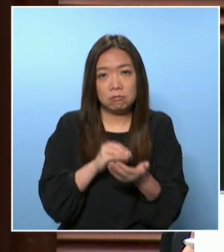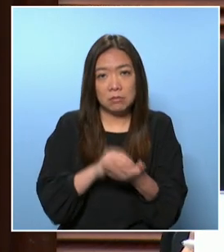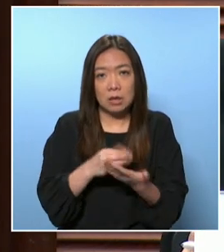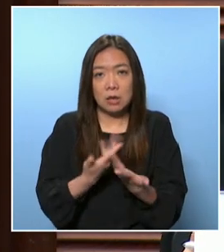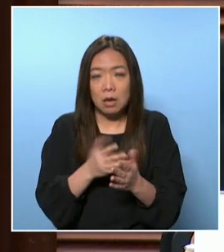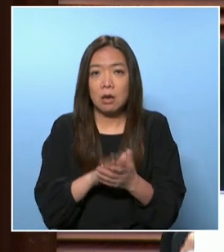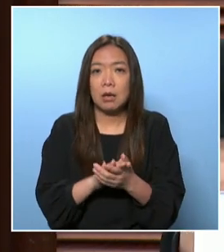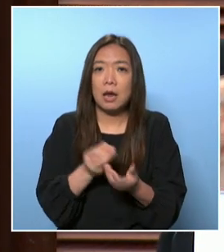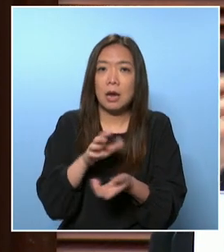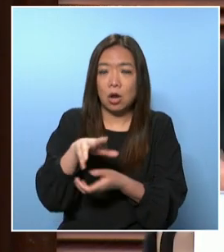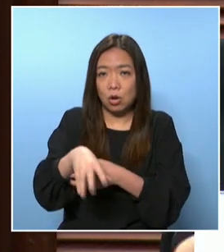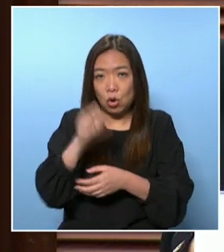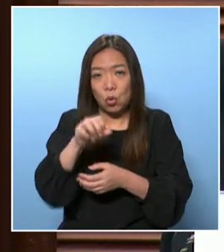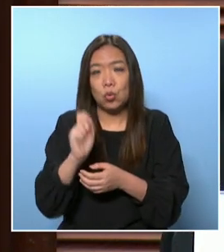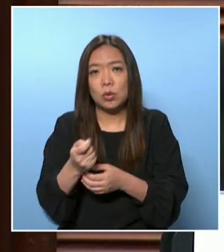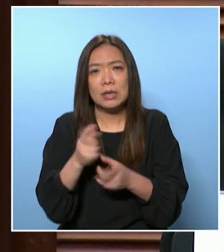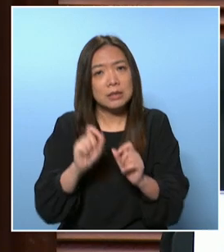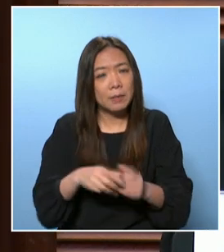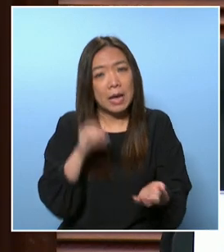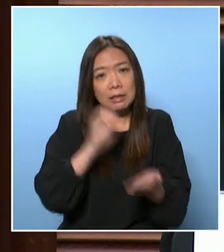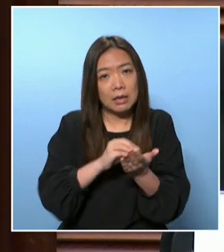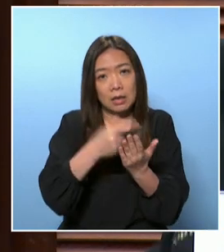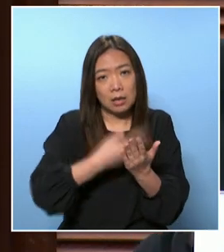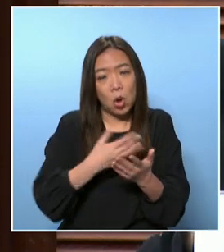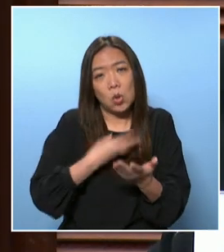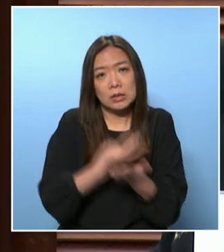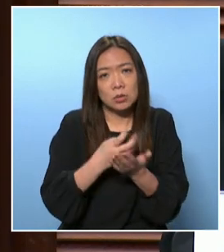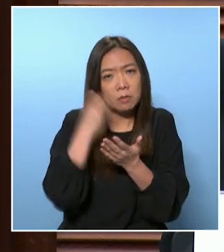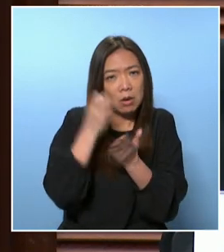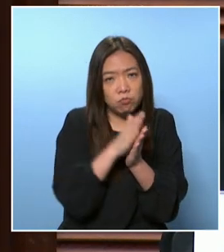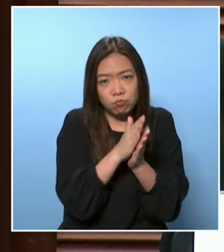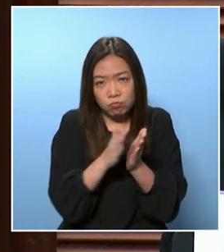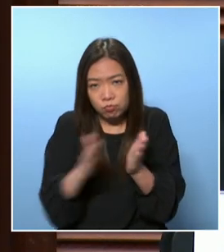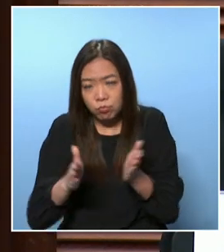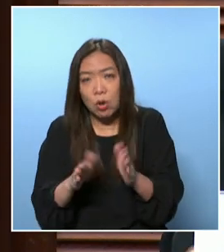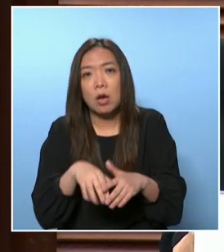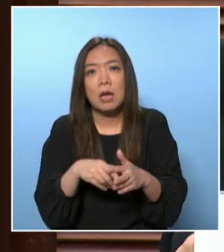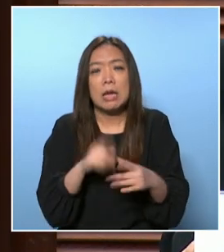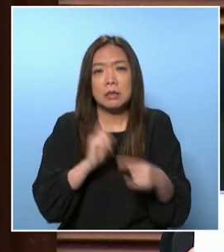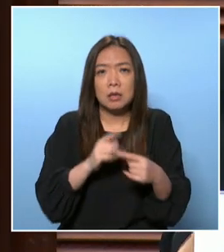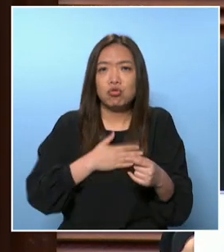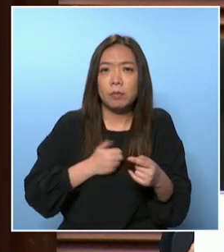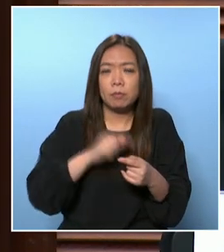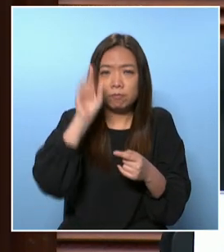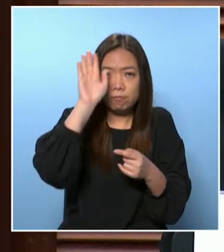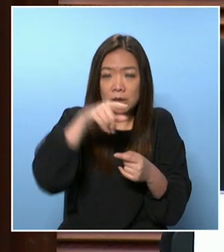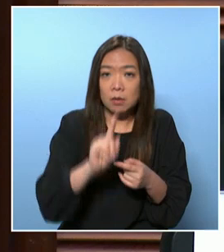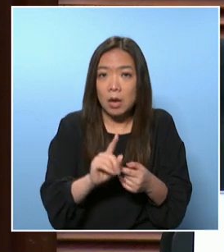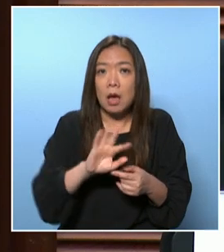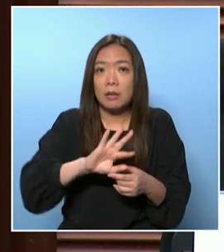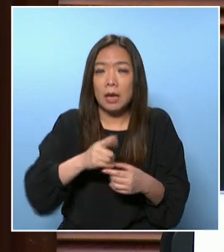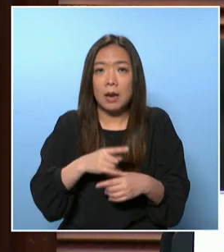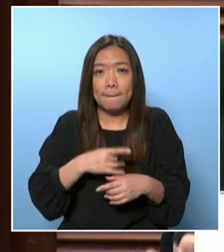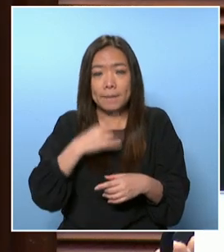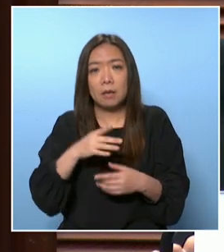to make sure that it is a cautious making and easy revoking approach. But at a certain